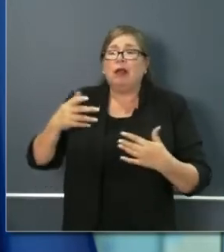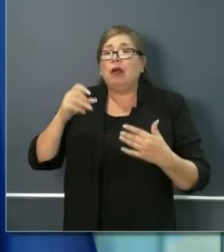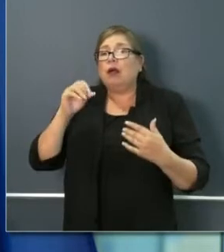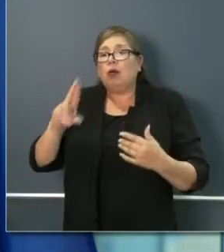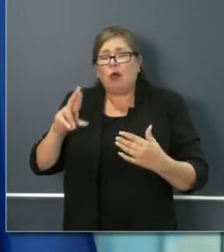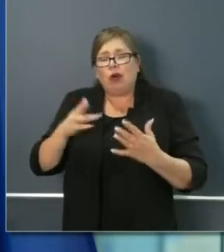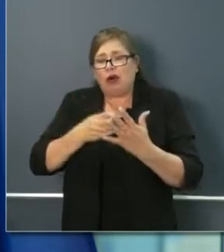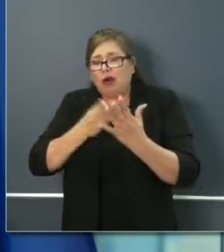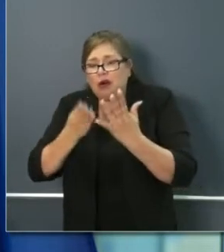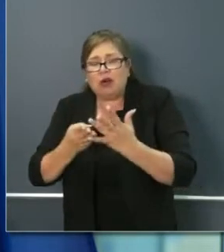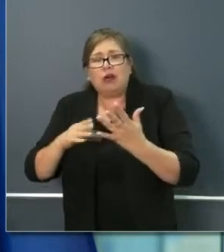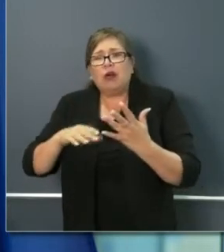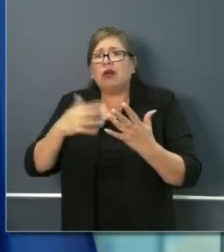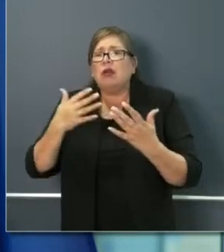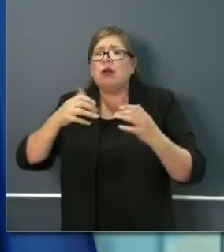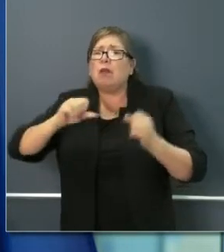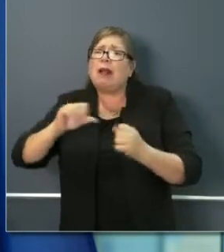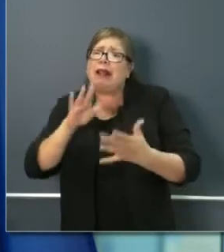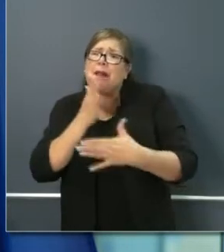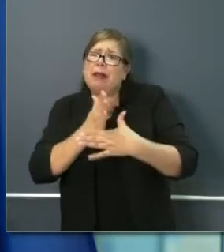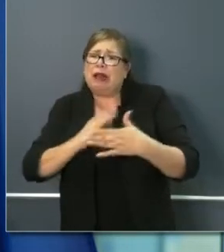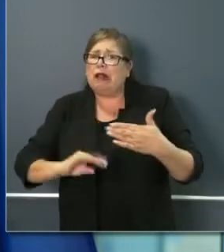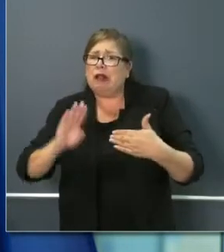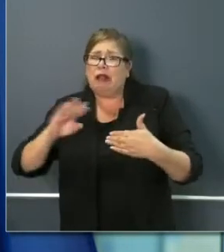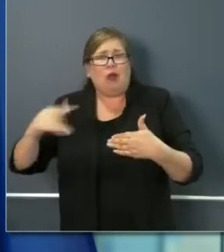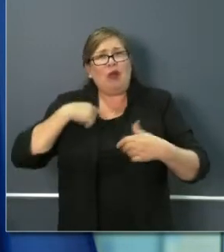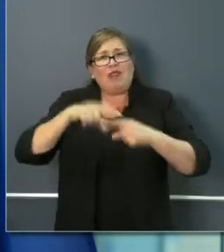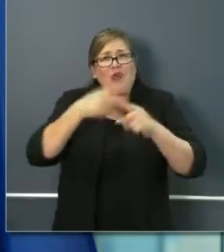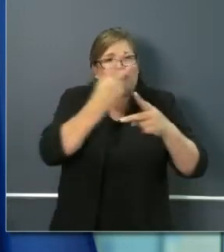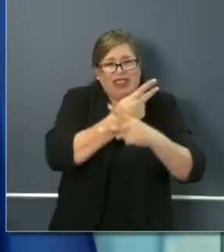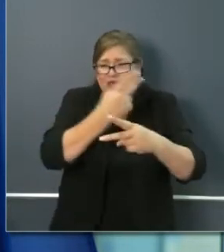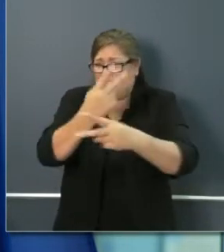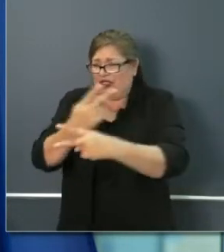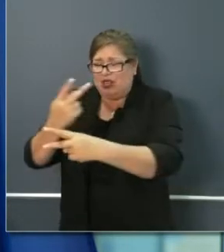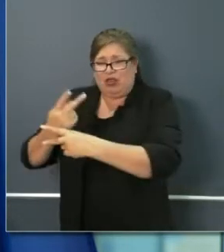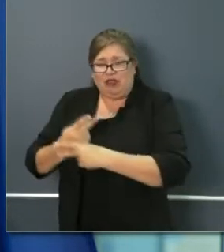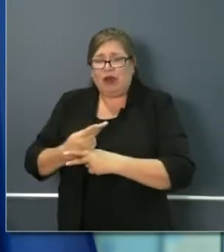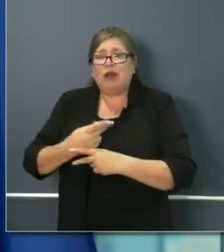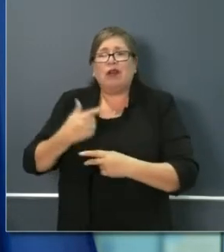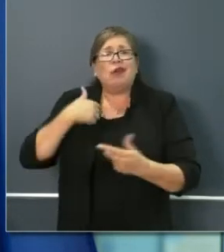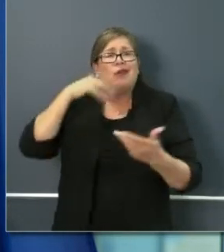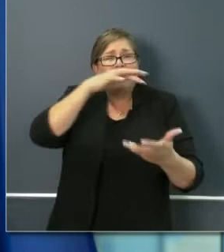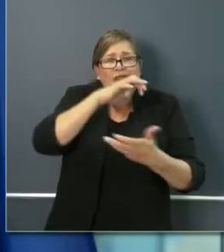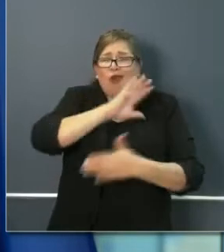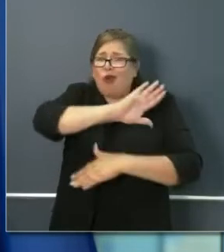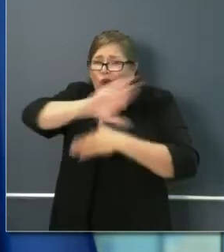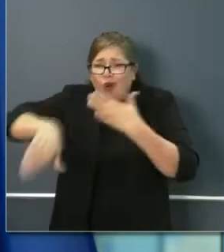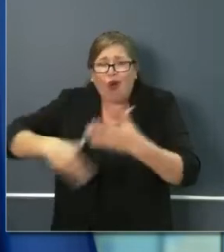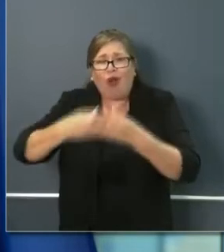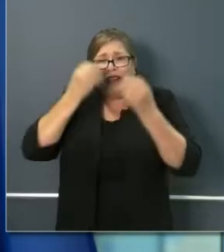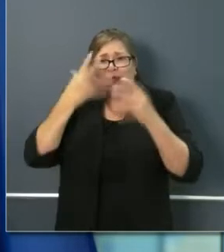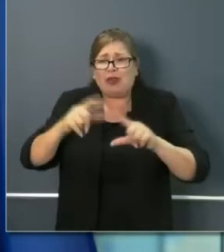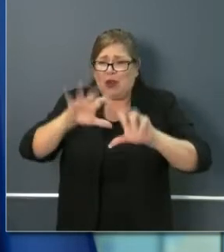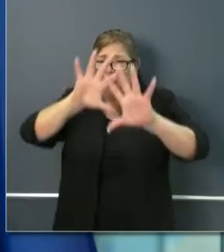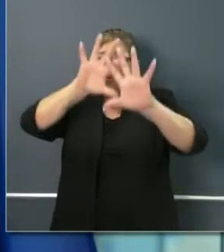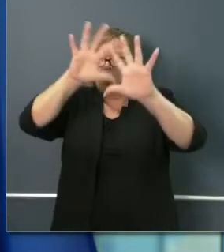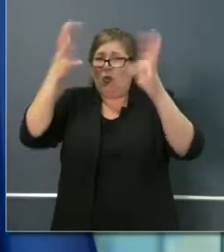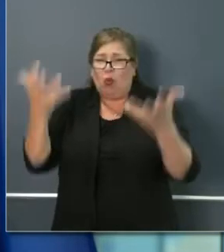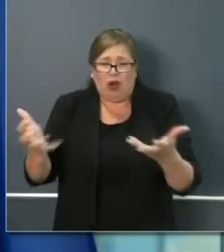rates, hospitalization, and ICU rates from other parts of the state or around the globe. It is